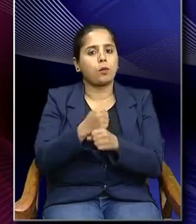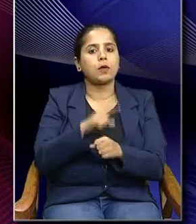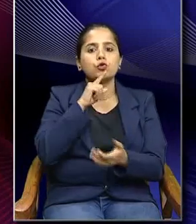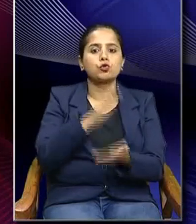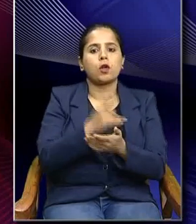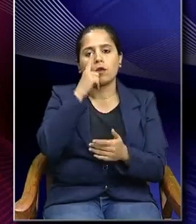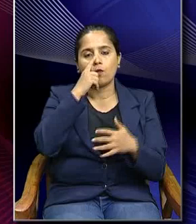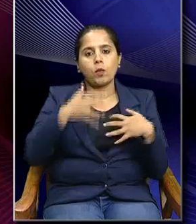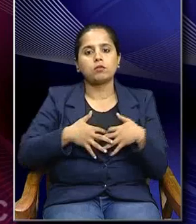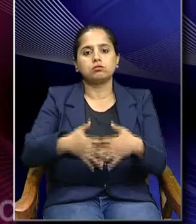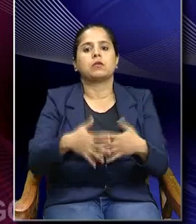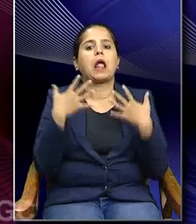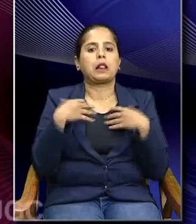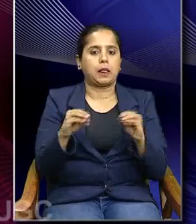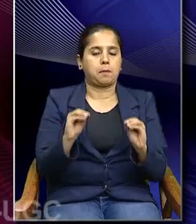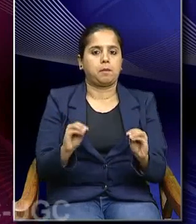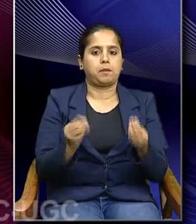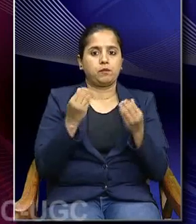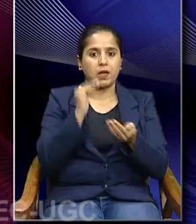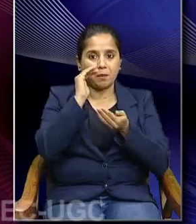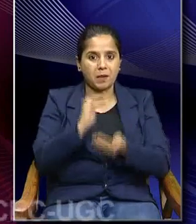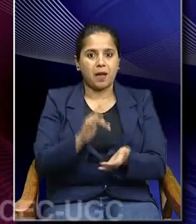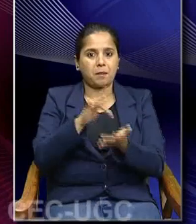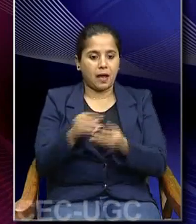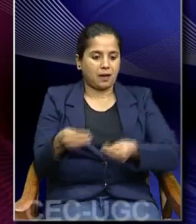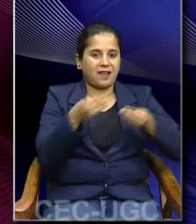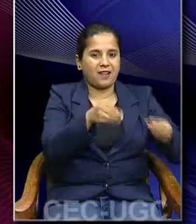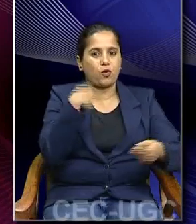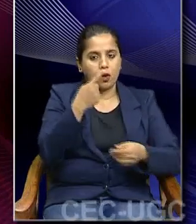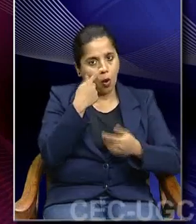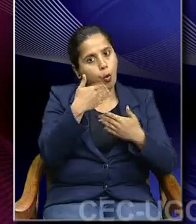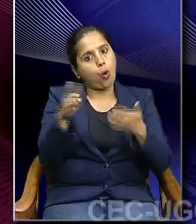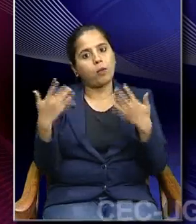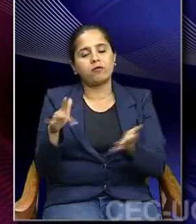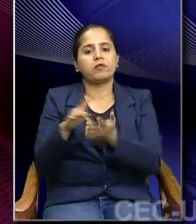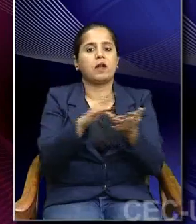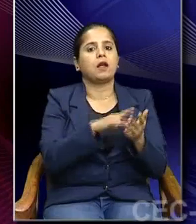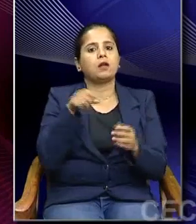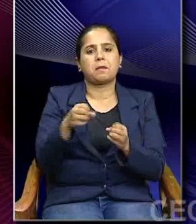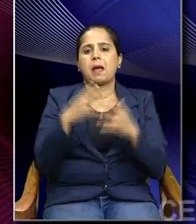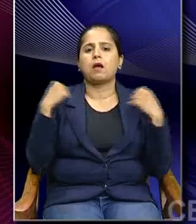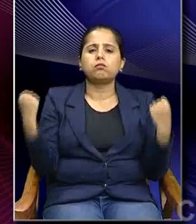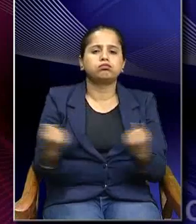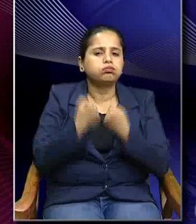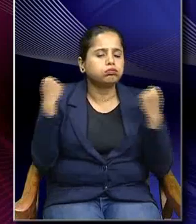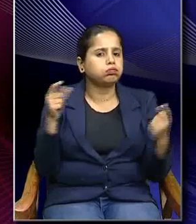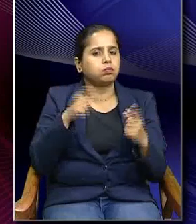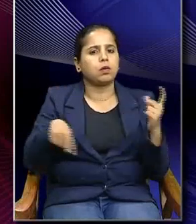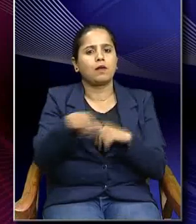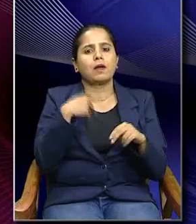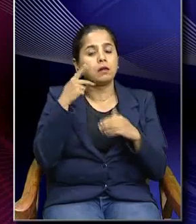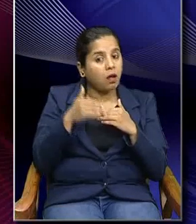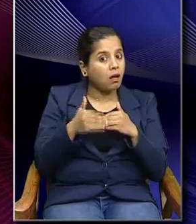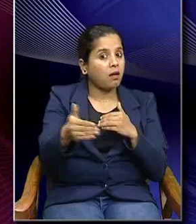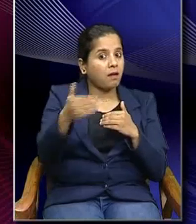maternal health of women. CRES and childcare centers have been opened, and there are a lot of efforts, if we can go